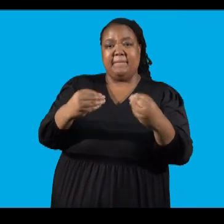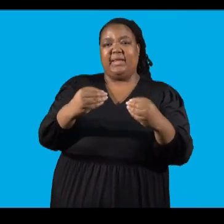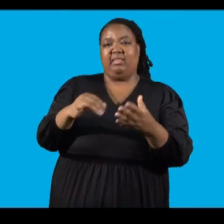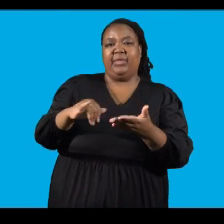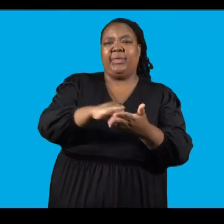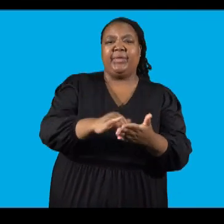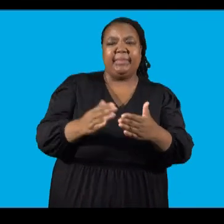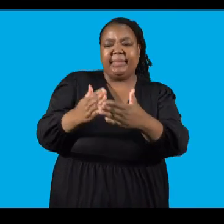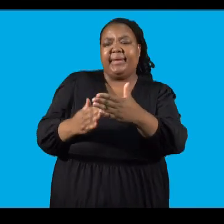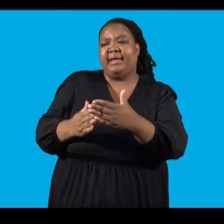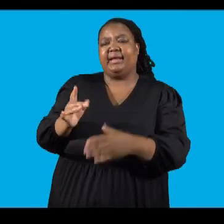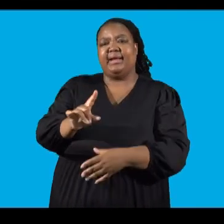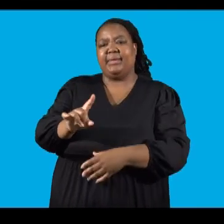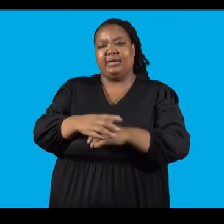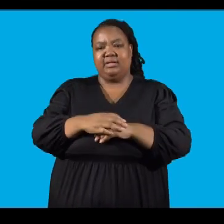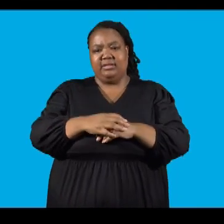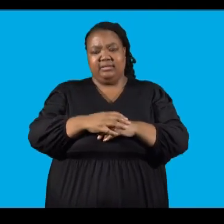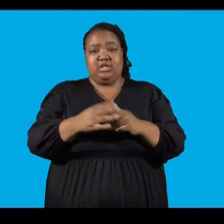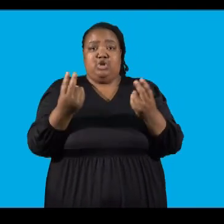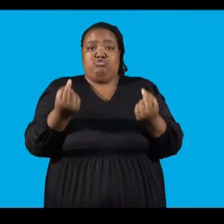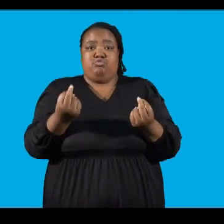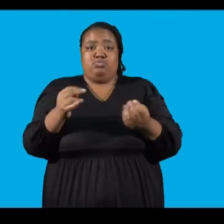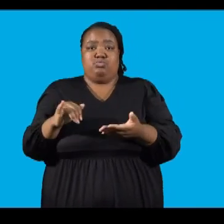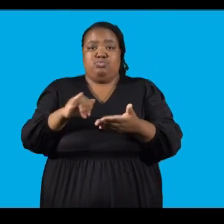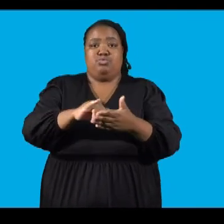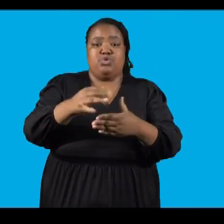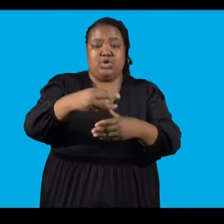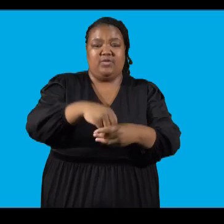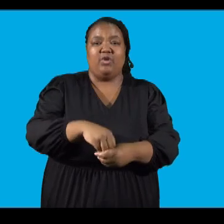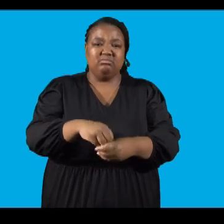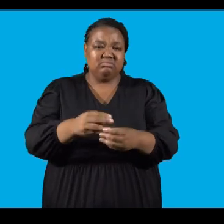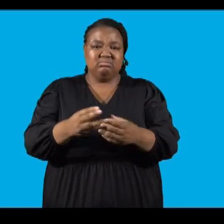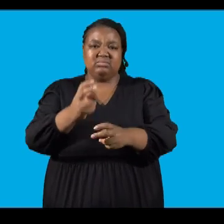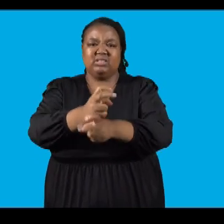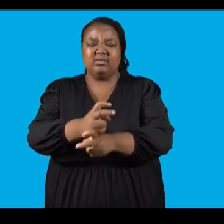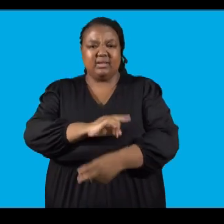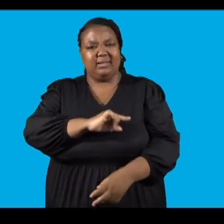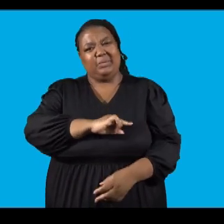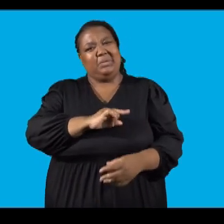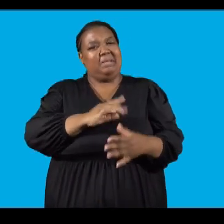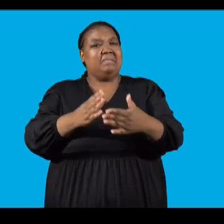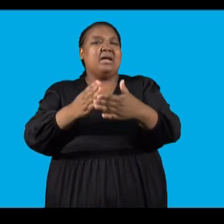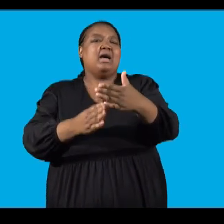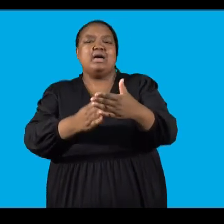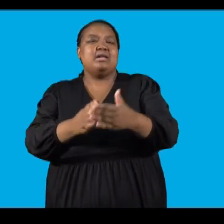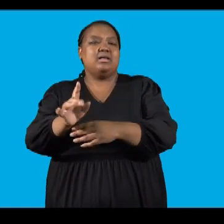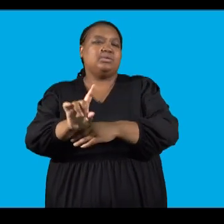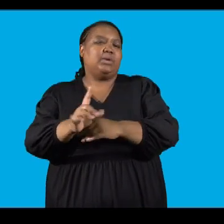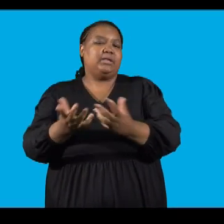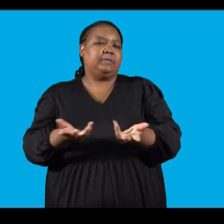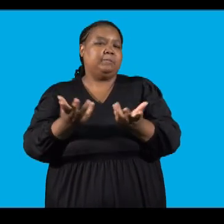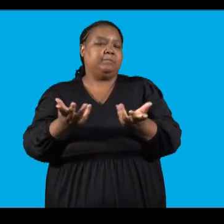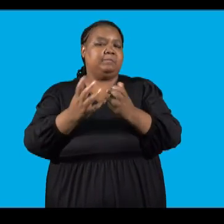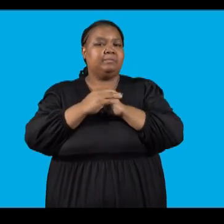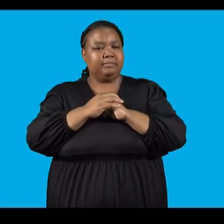to entry into this market. What makes it difficult for new entrants to enter into this market? What are